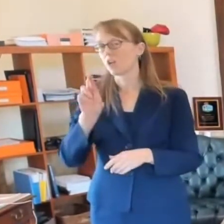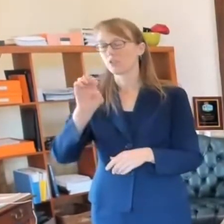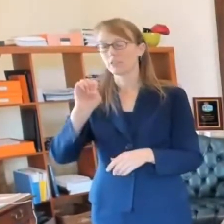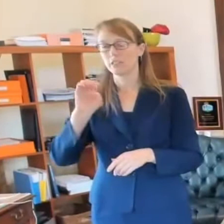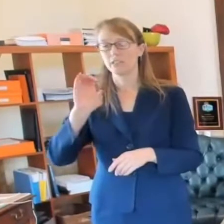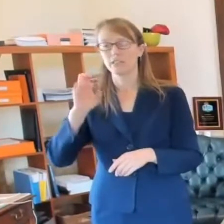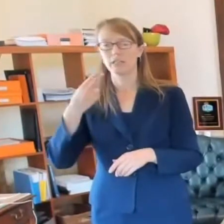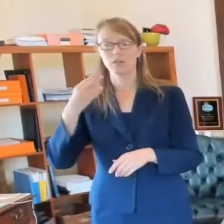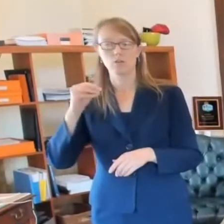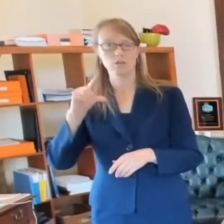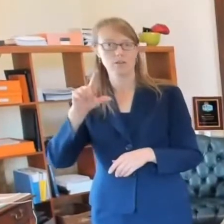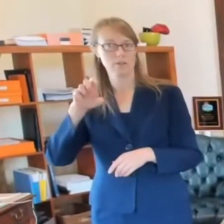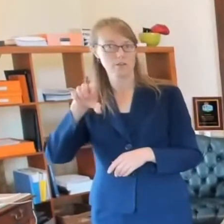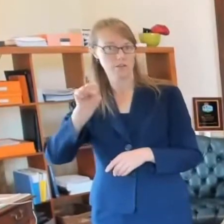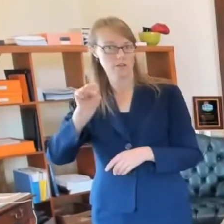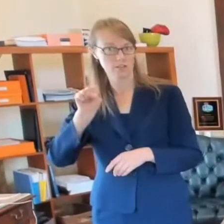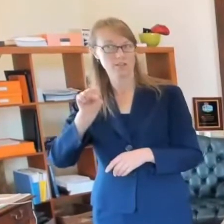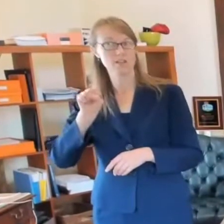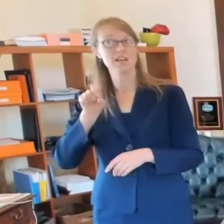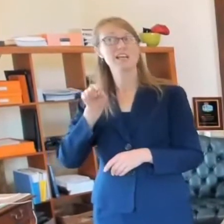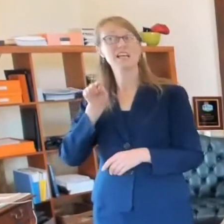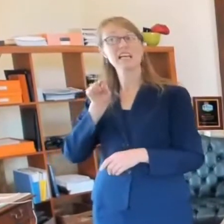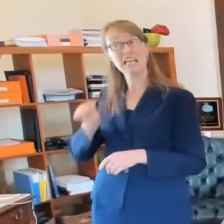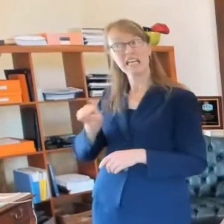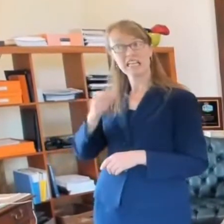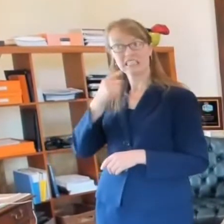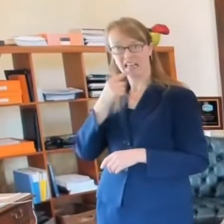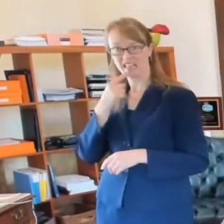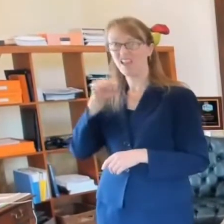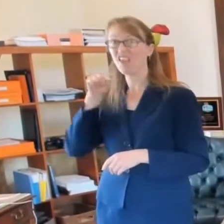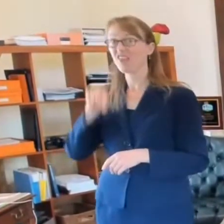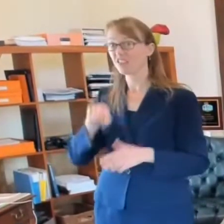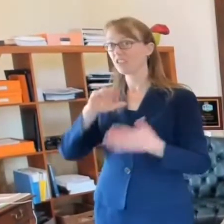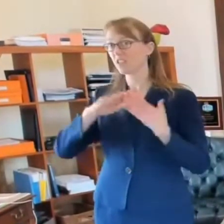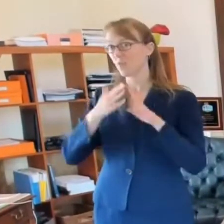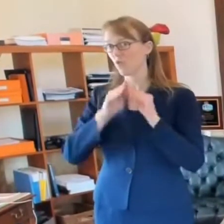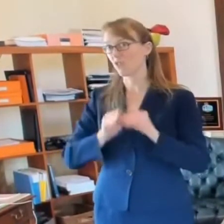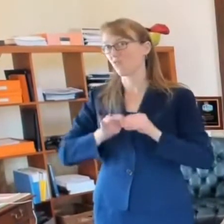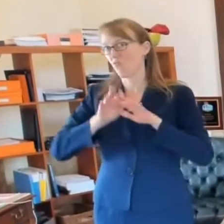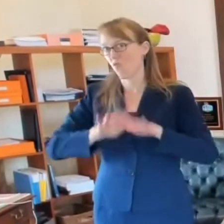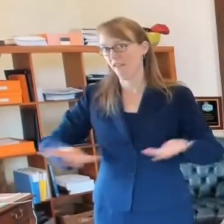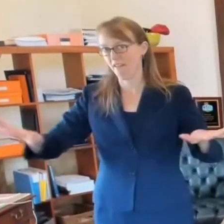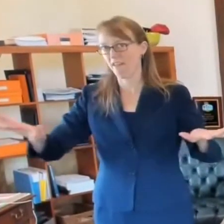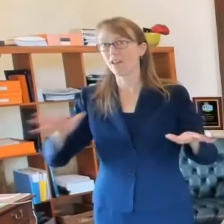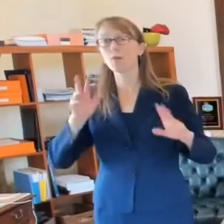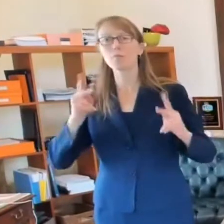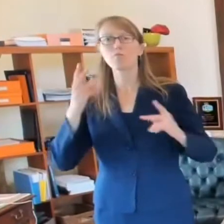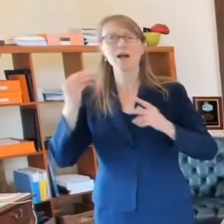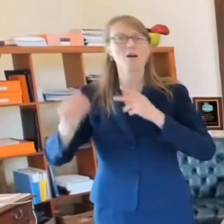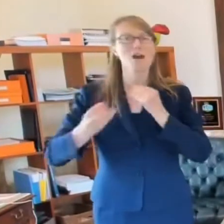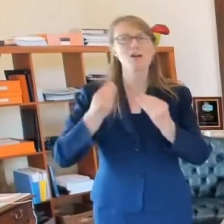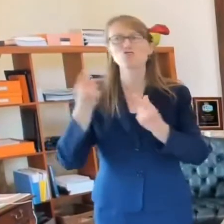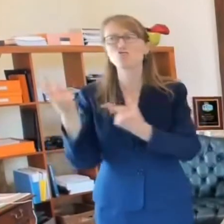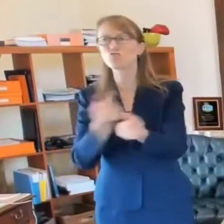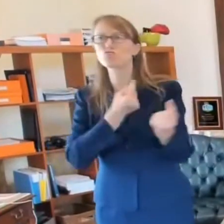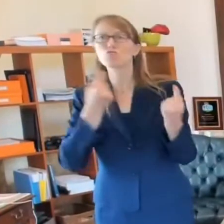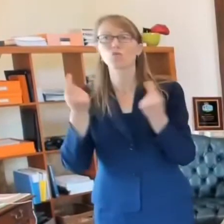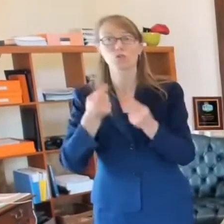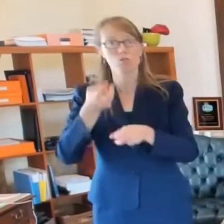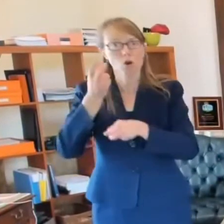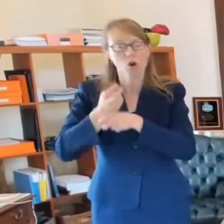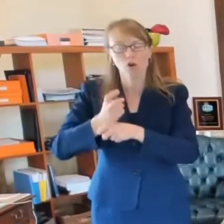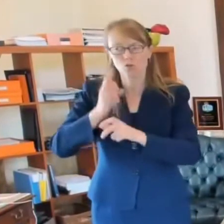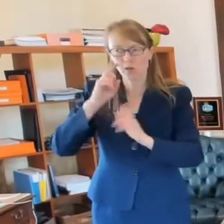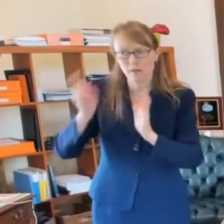are seeing cases in bars and restaurants, but people are out and about so much that it's very